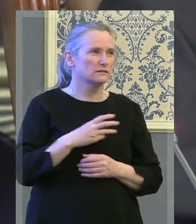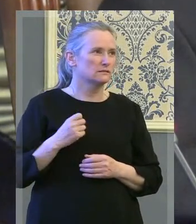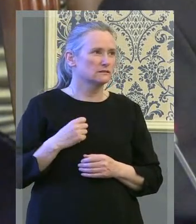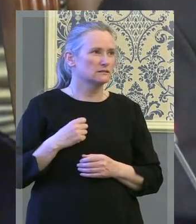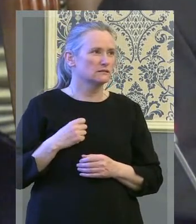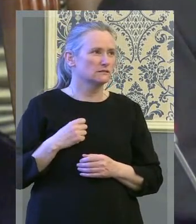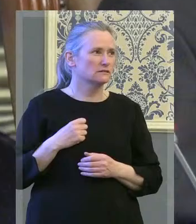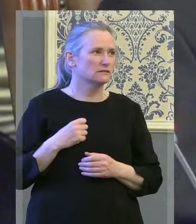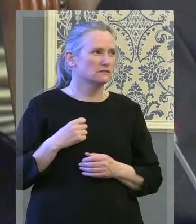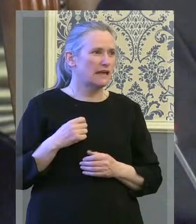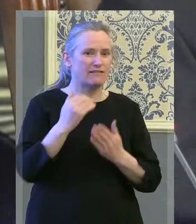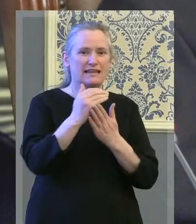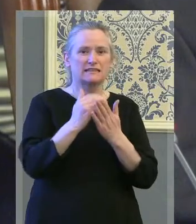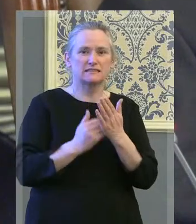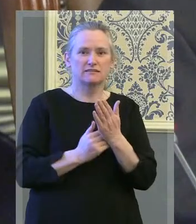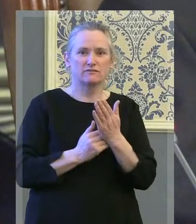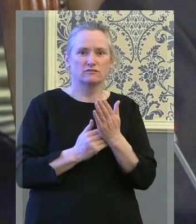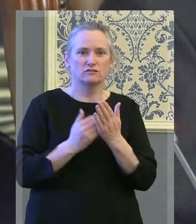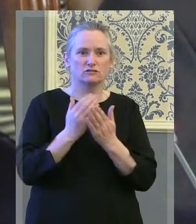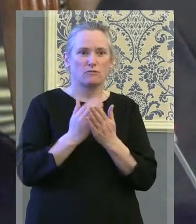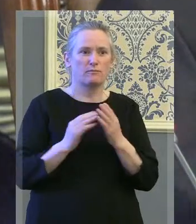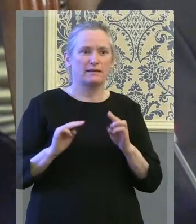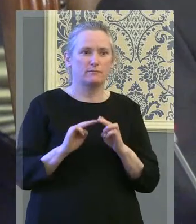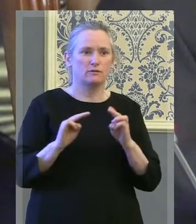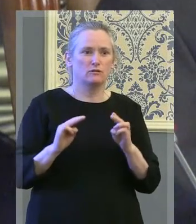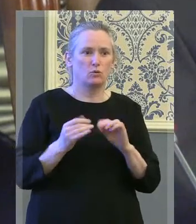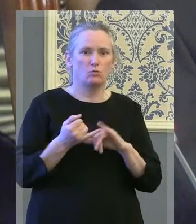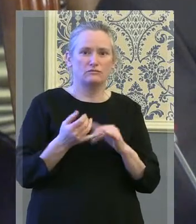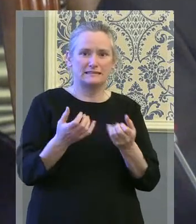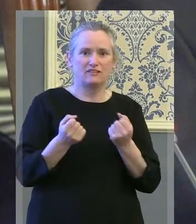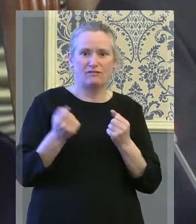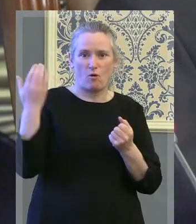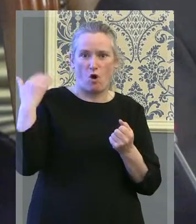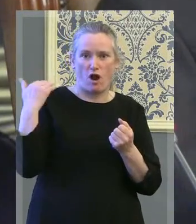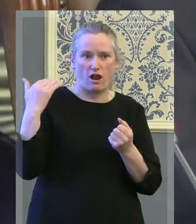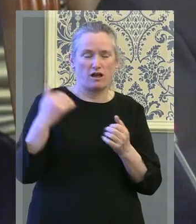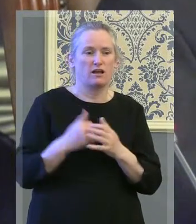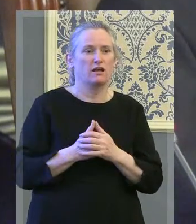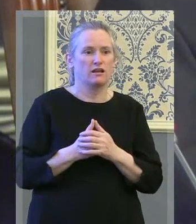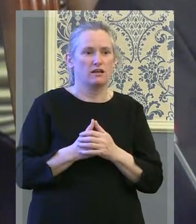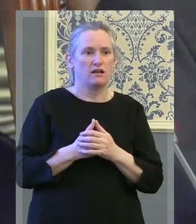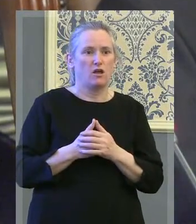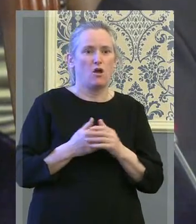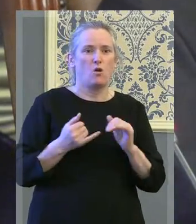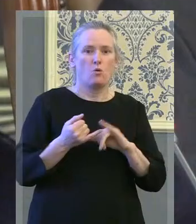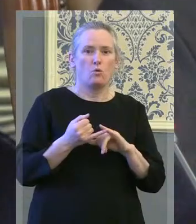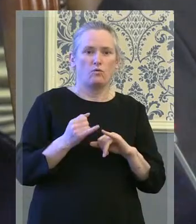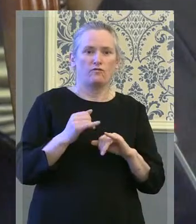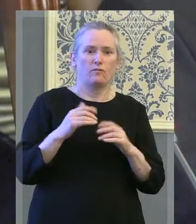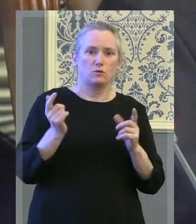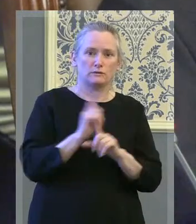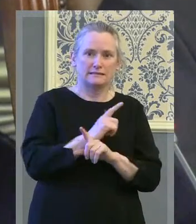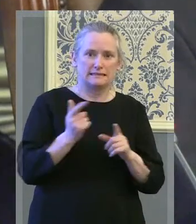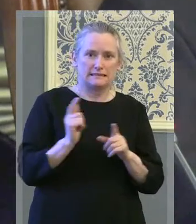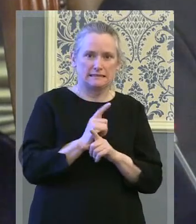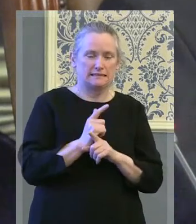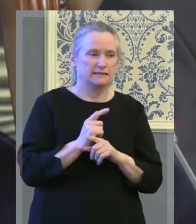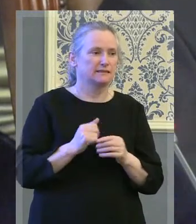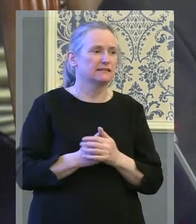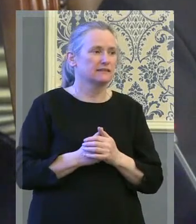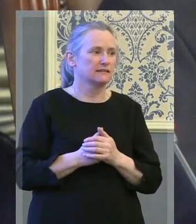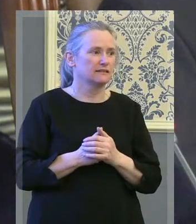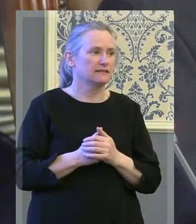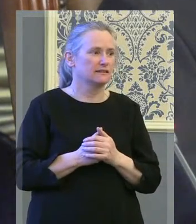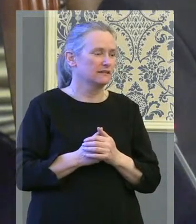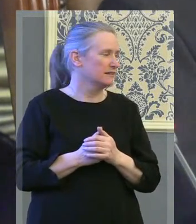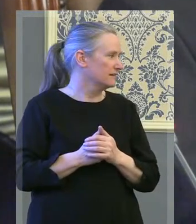a list of some of the people who have received the freedom, the only music recipients are the wonderful Val Doonican and Brendan